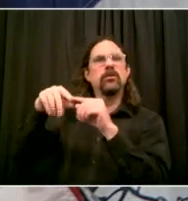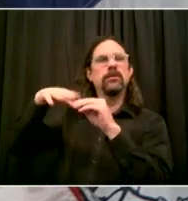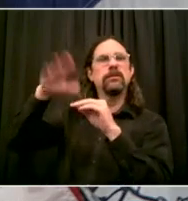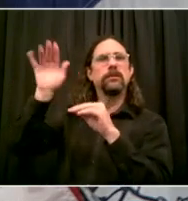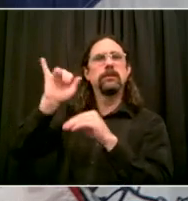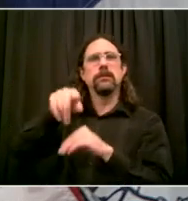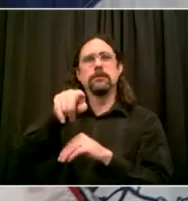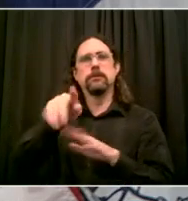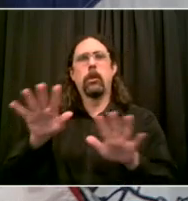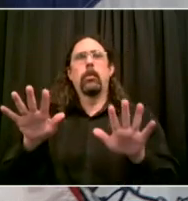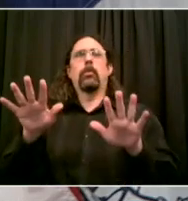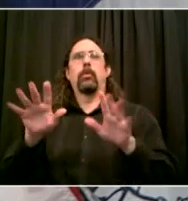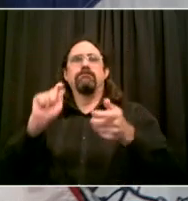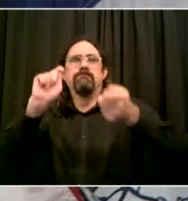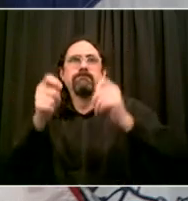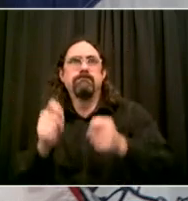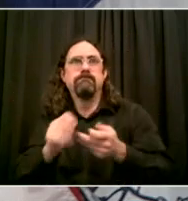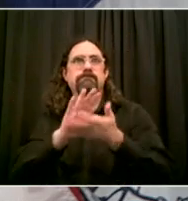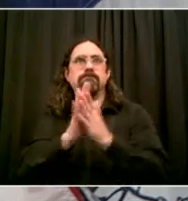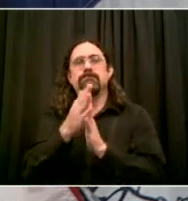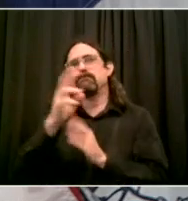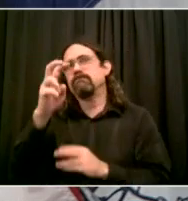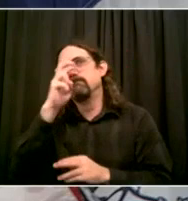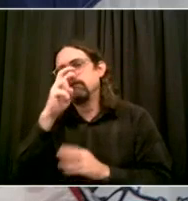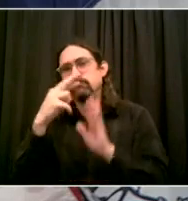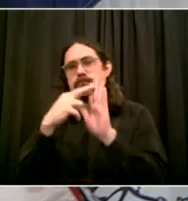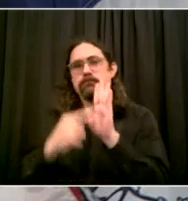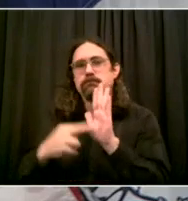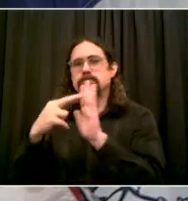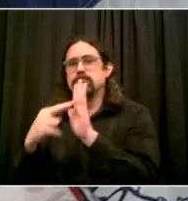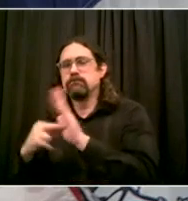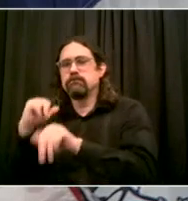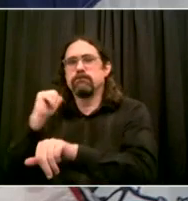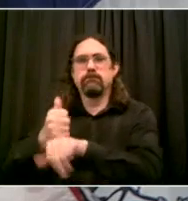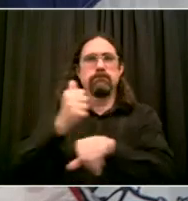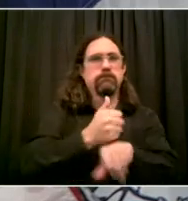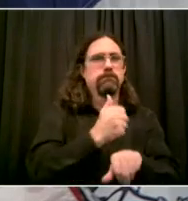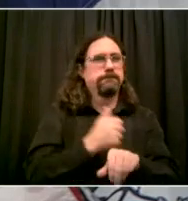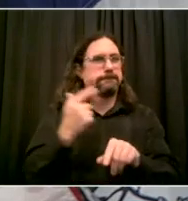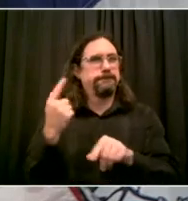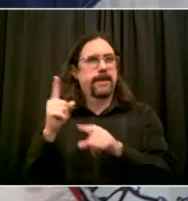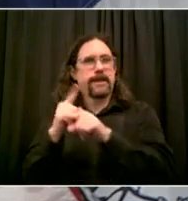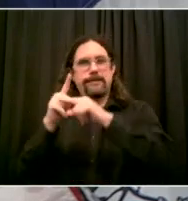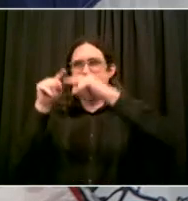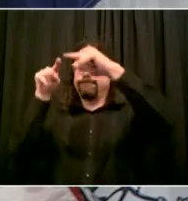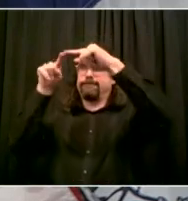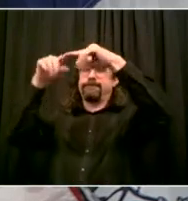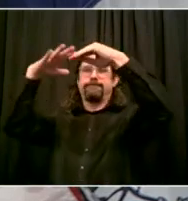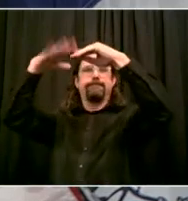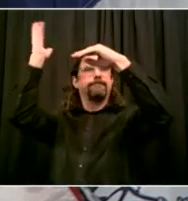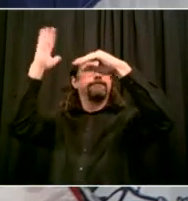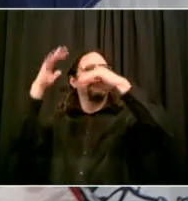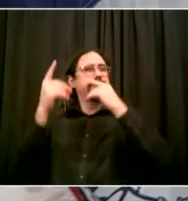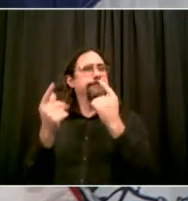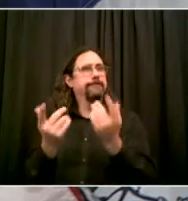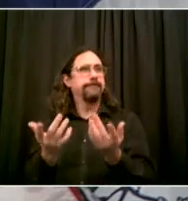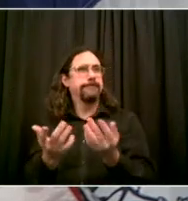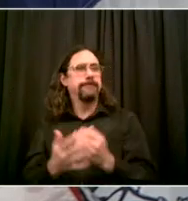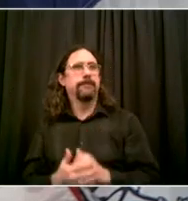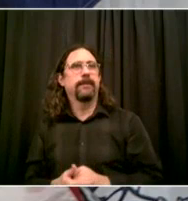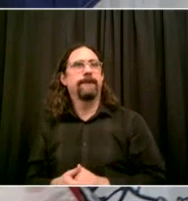talk about that schedule? Yeah, Fred, thank you for the question. I actually answered this last week. I think it was on Thursday, but I'm happy to do it